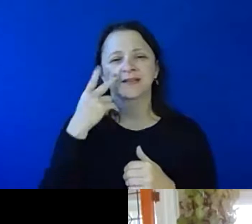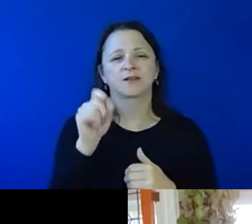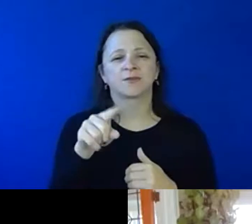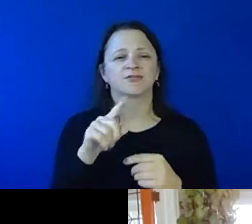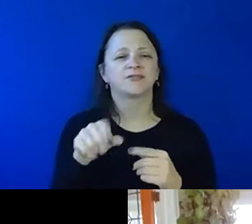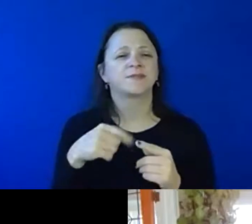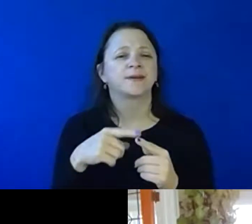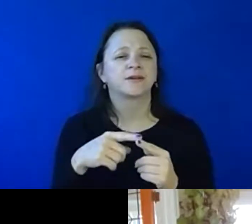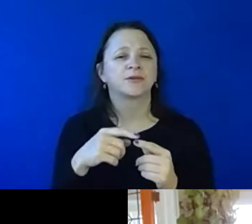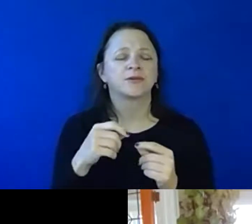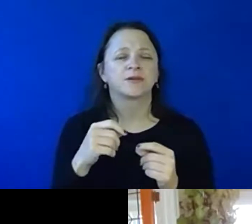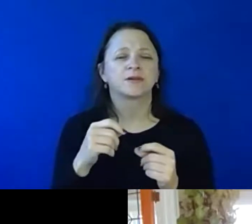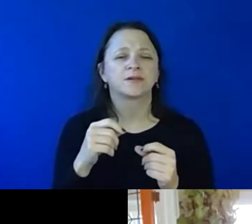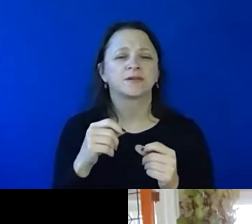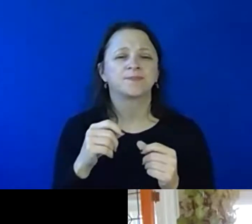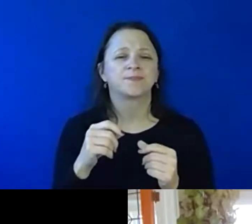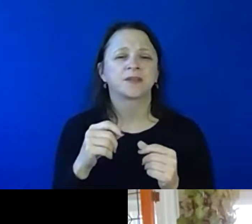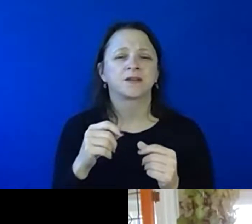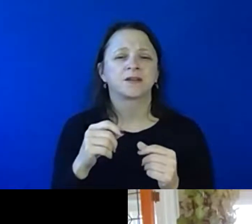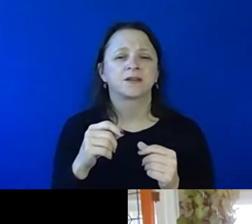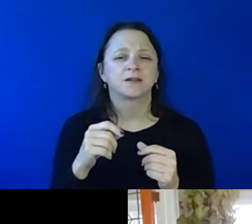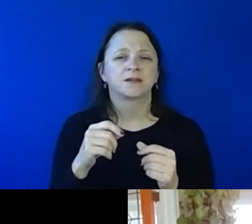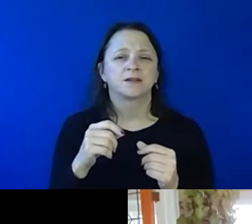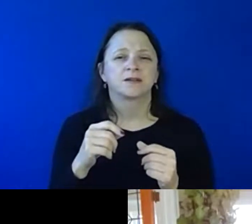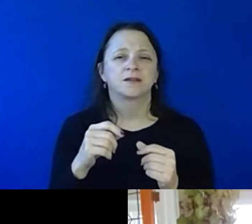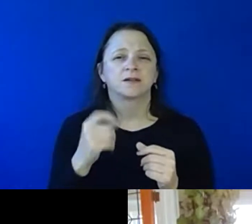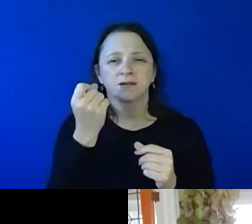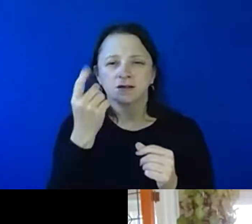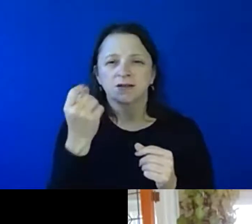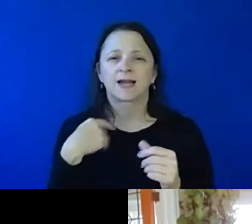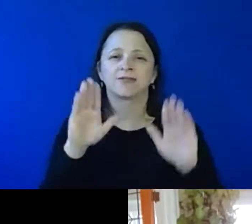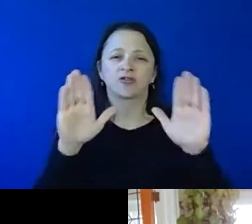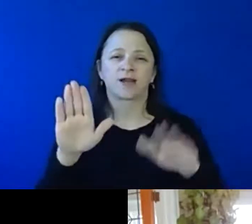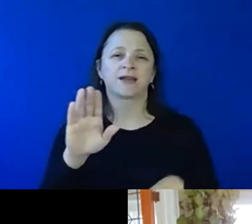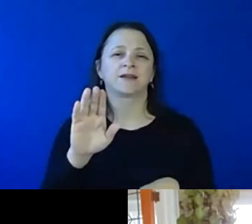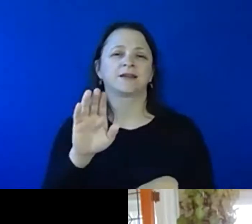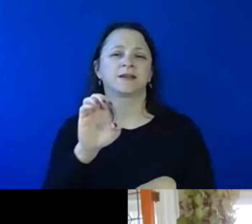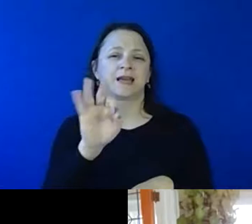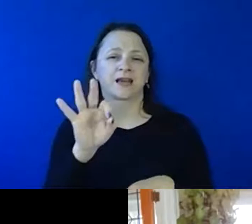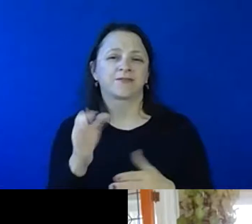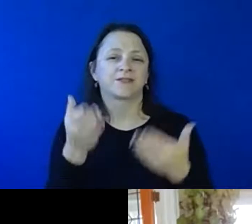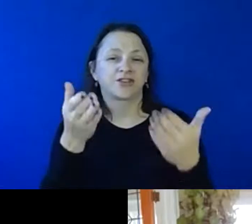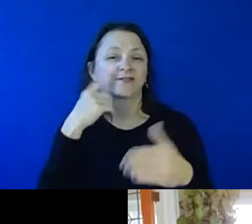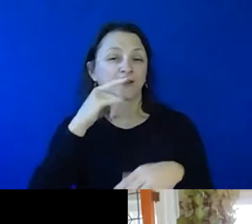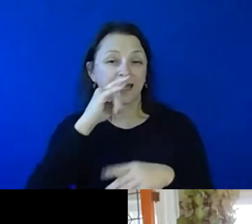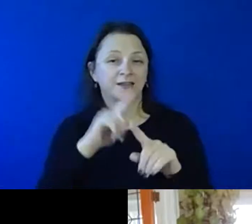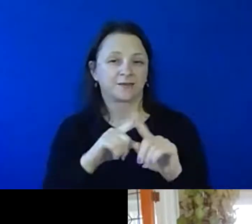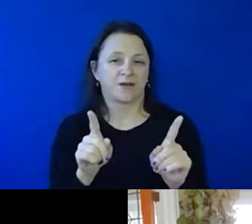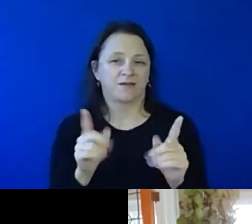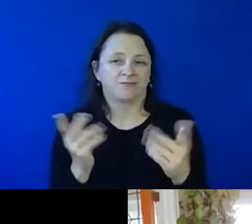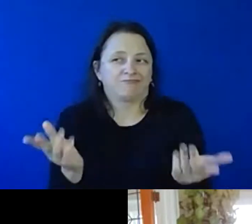about, we understand that we have all these great executive function suggestions for kids. What about,